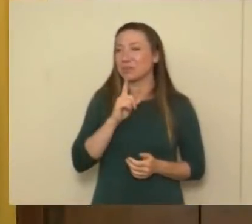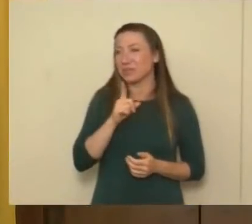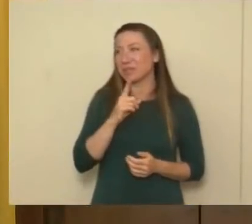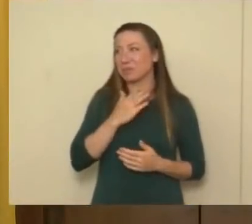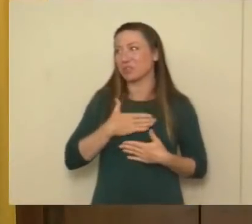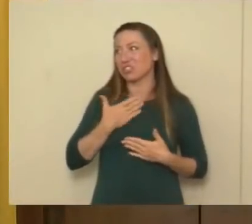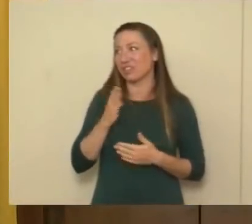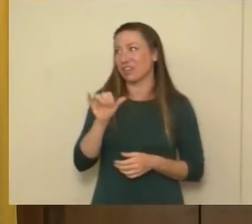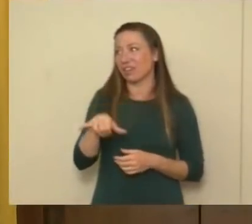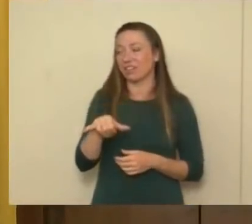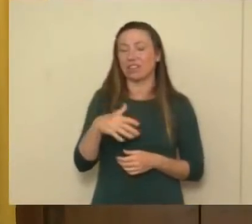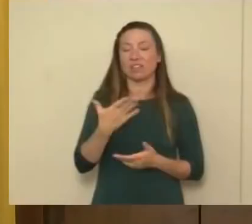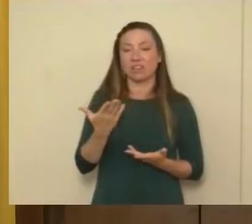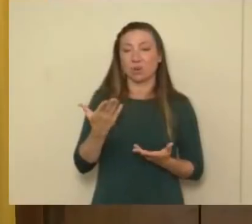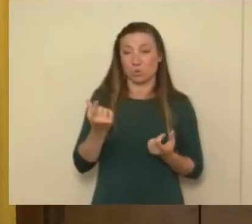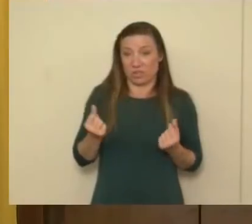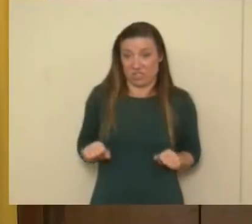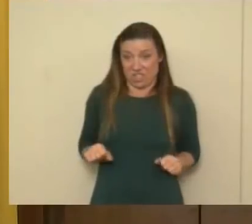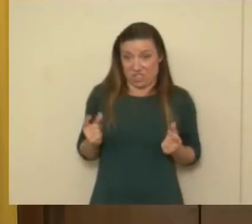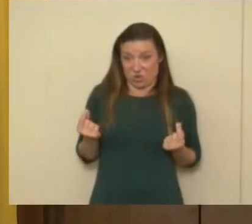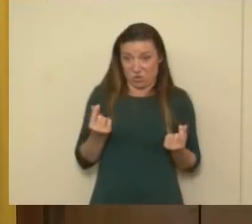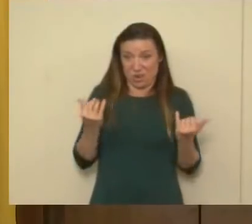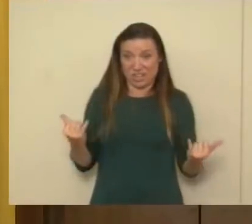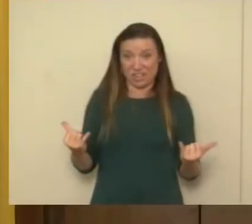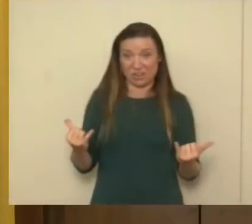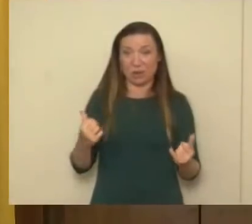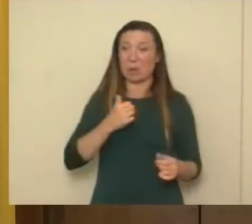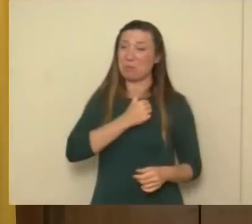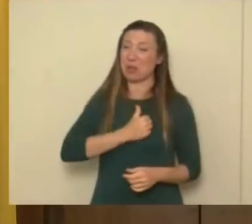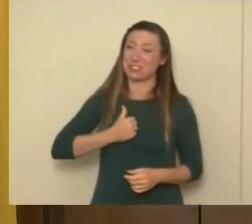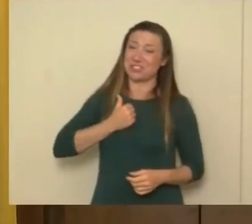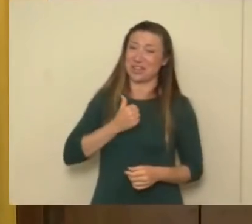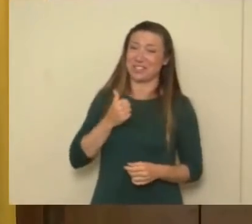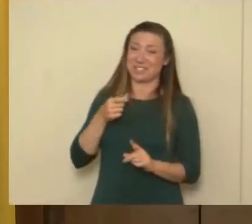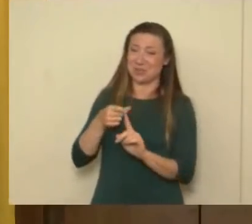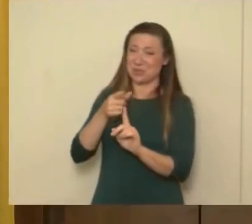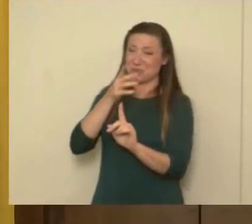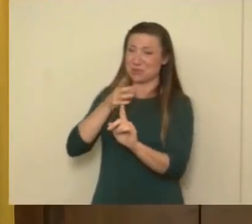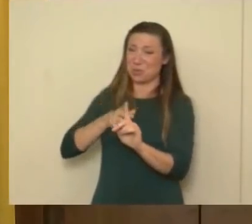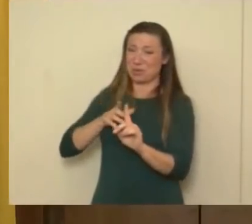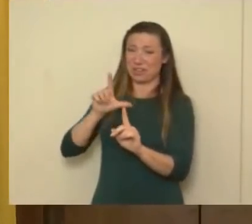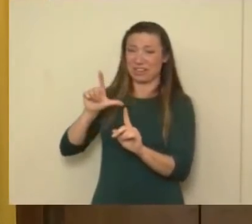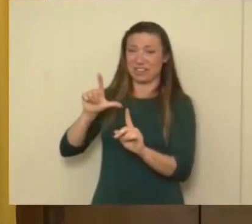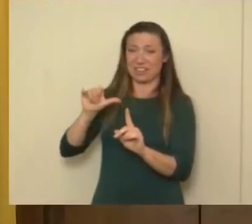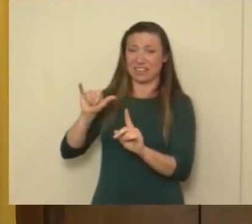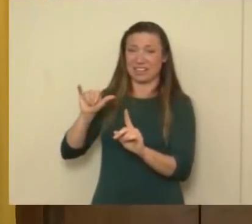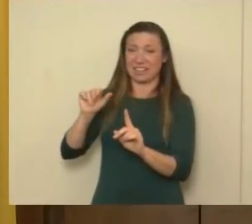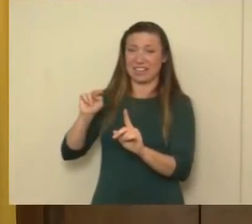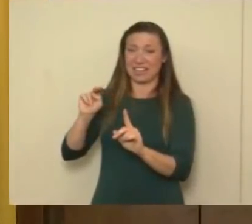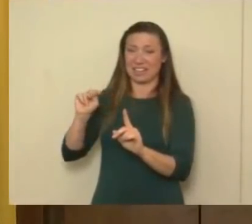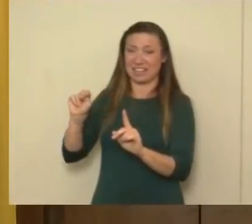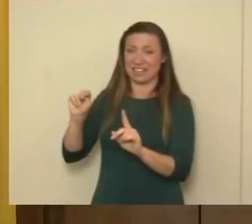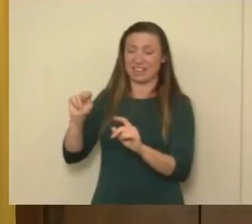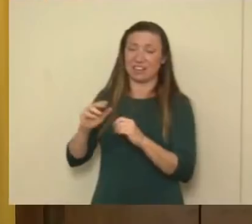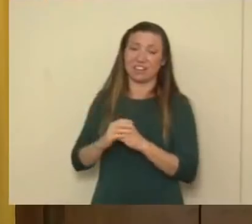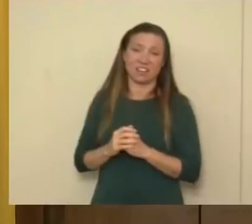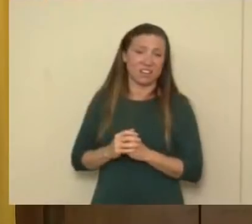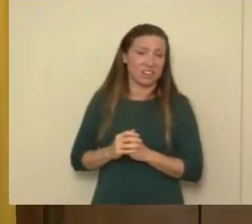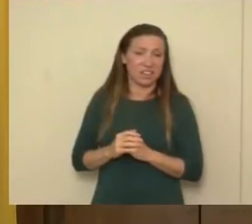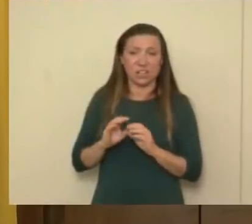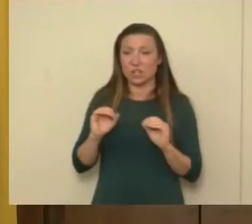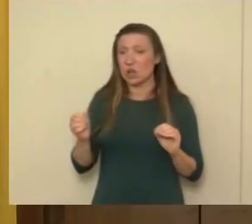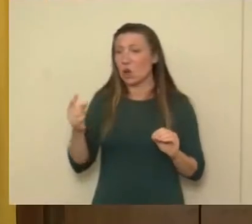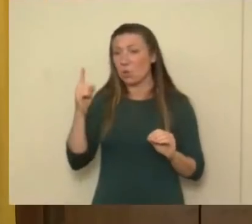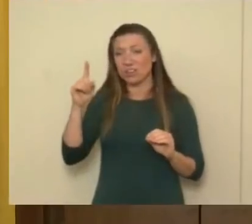can do right now is to apologize to Lynn. No one should be subject to such